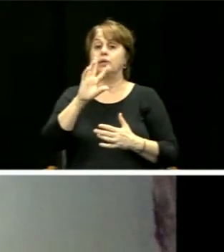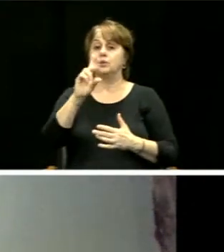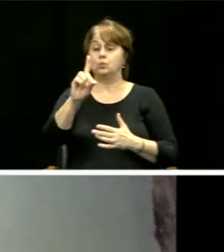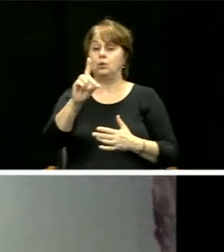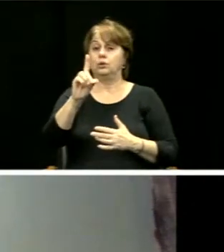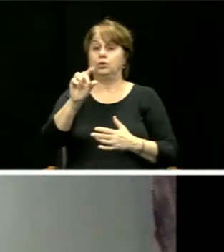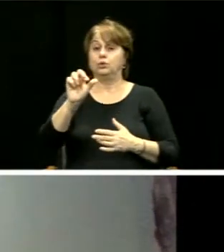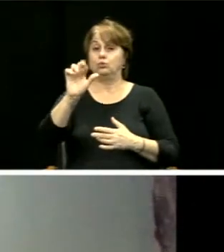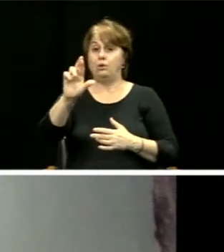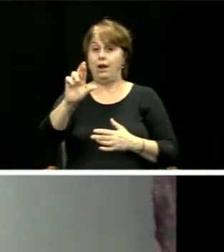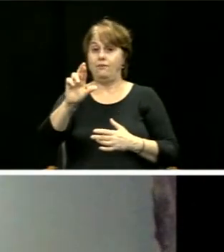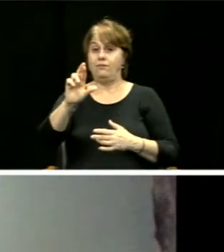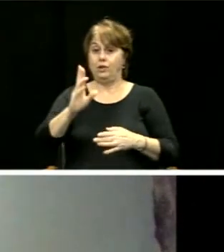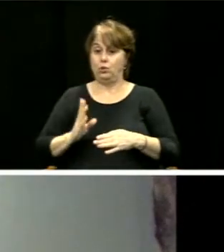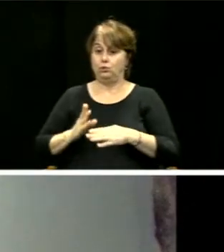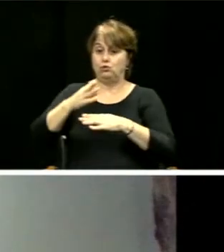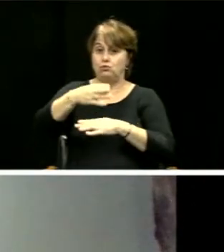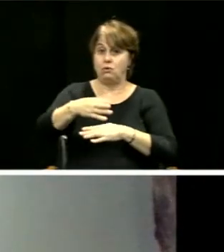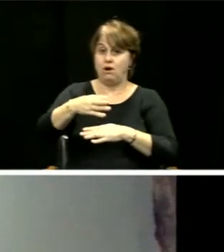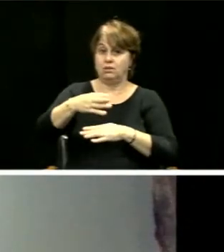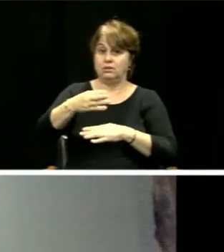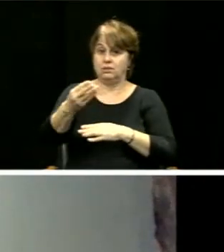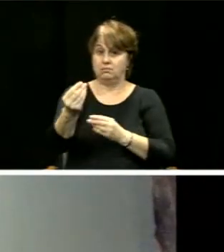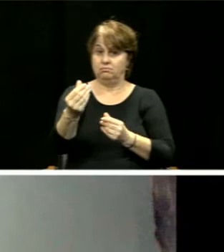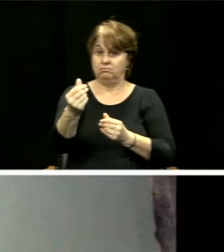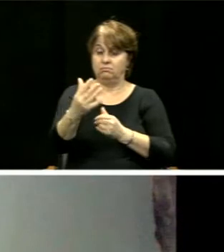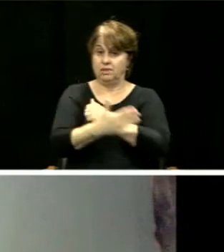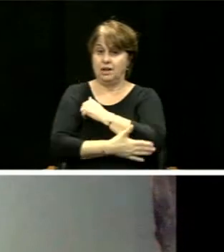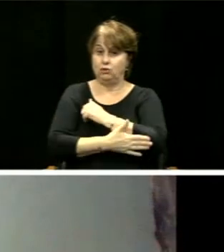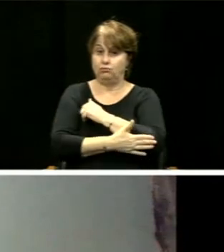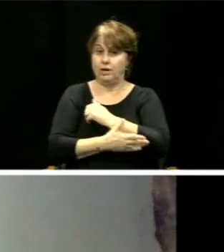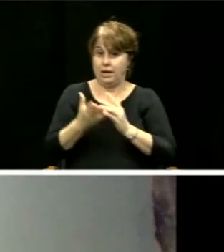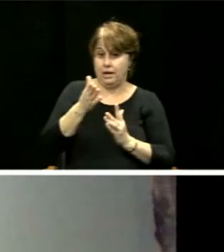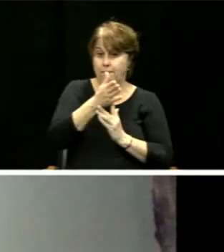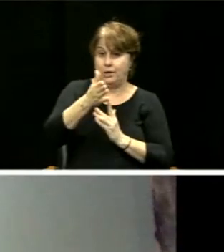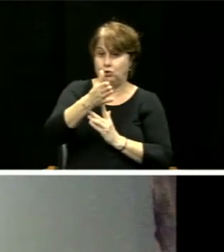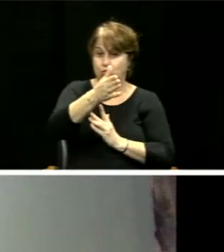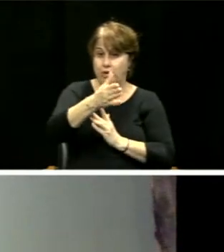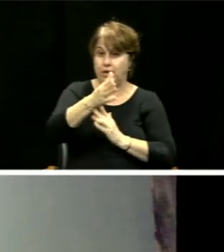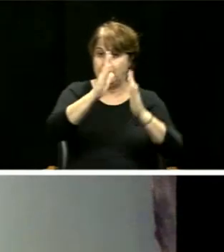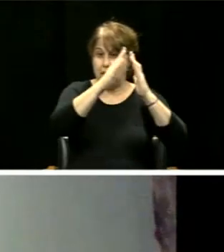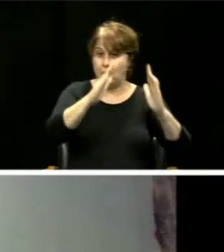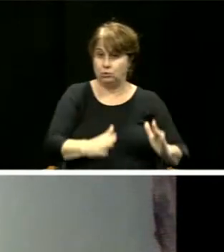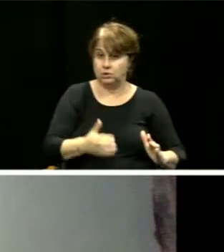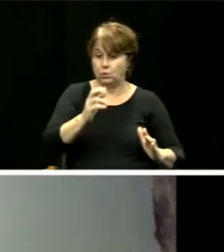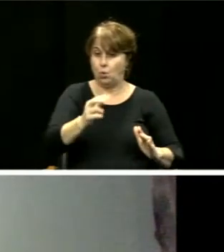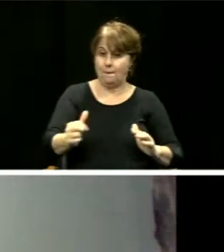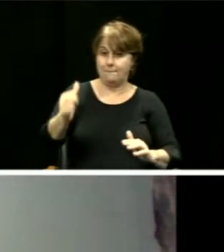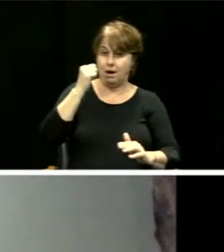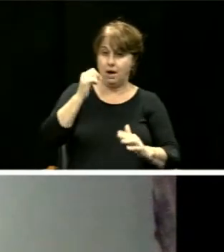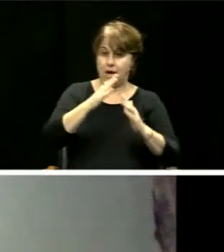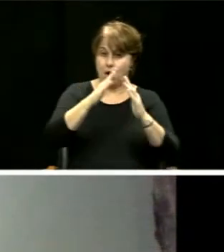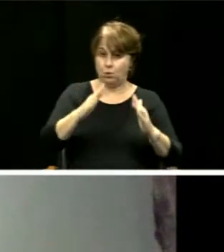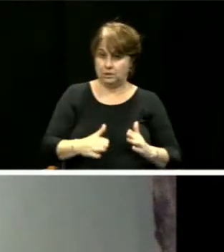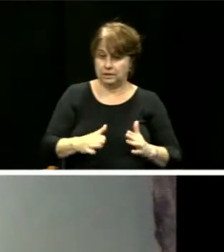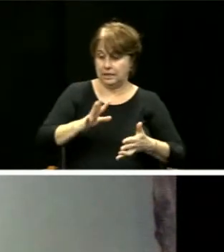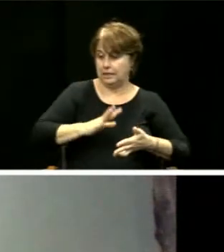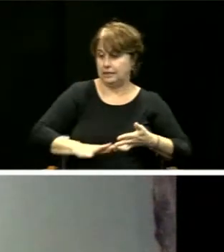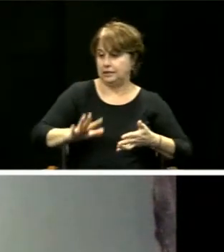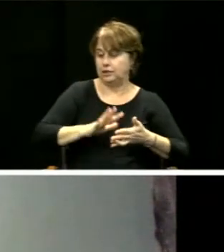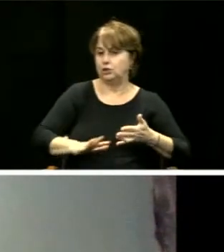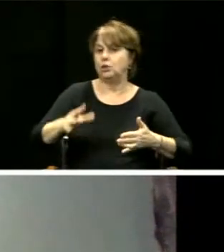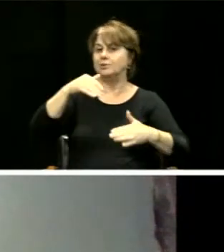goes cross country, and I think that's what you're talking about. It goes like in between houses and behind houses, and it discharges to the